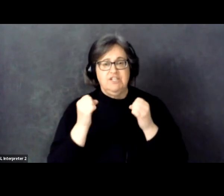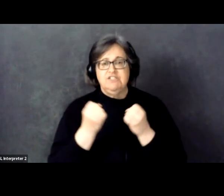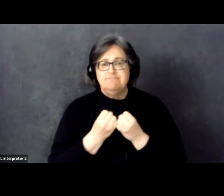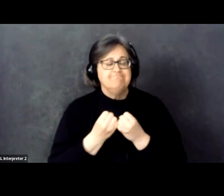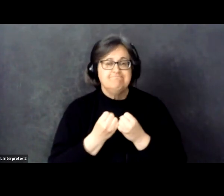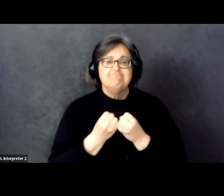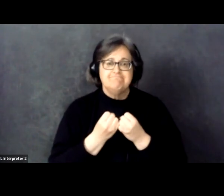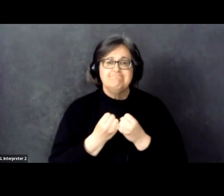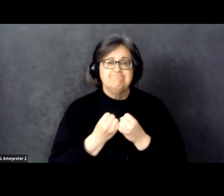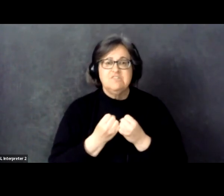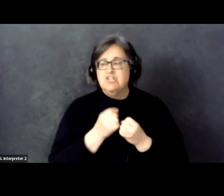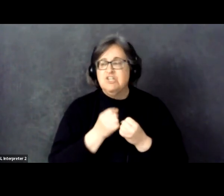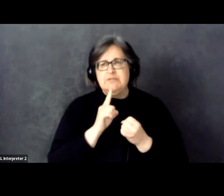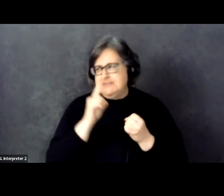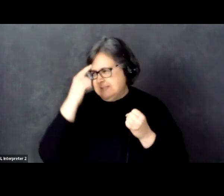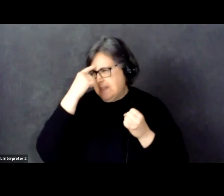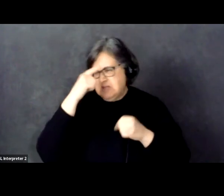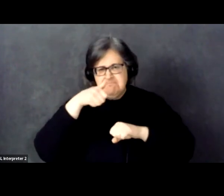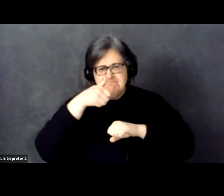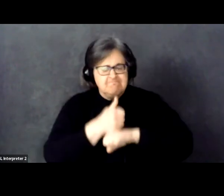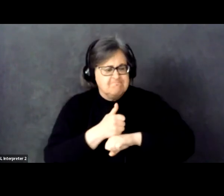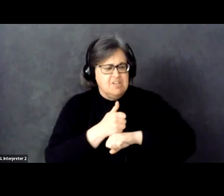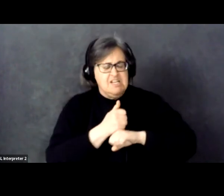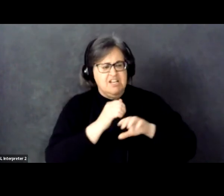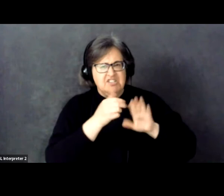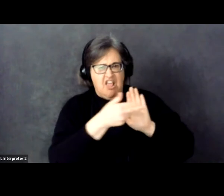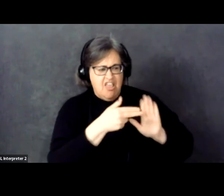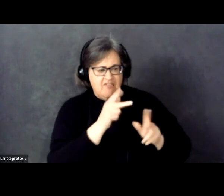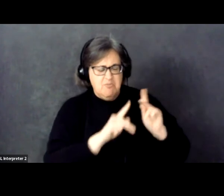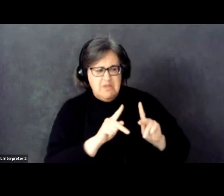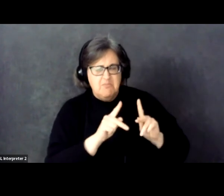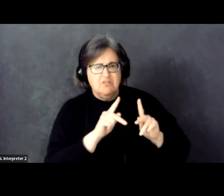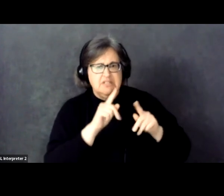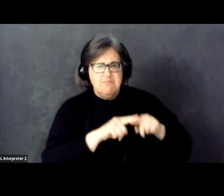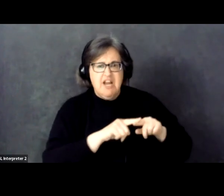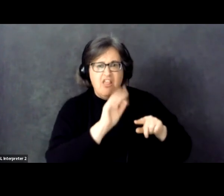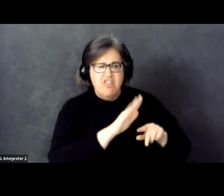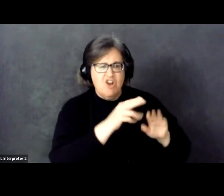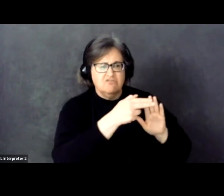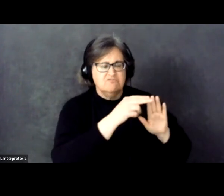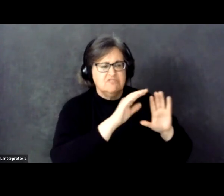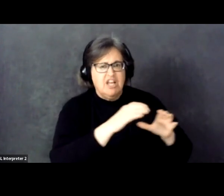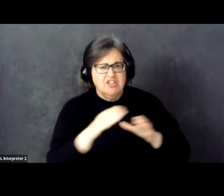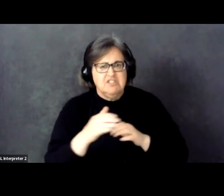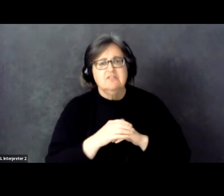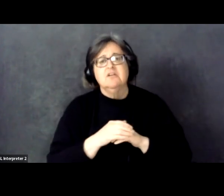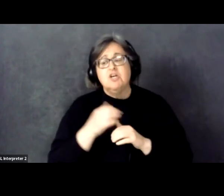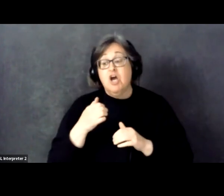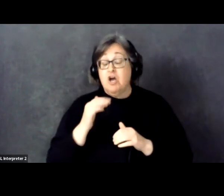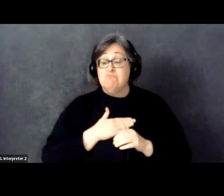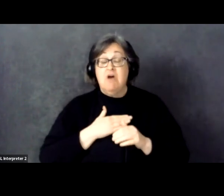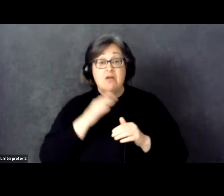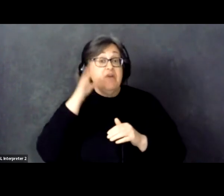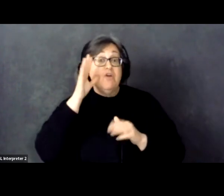Our society is hardwired to classify people and treat them based upon these classifications. When our parents were looking for resources to help